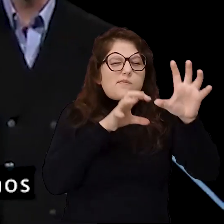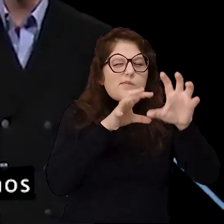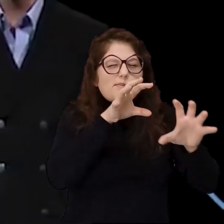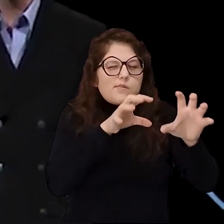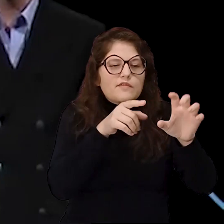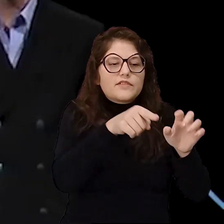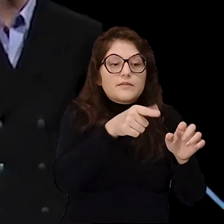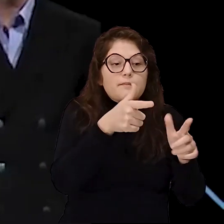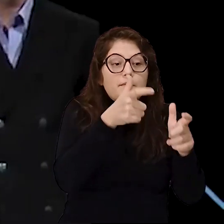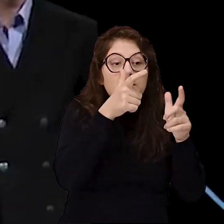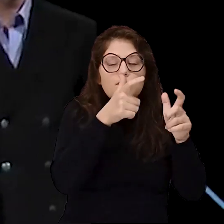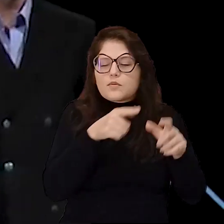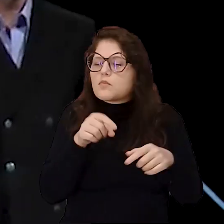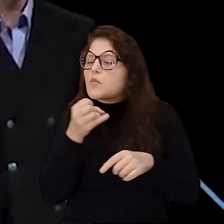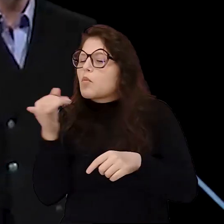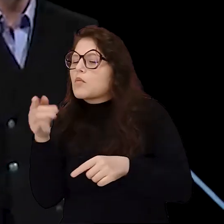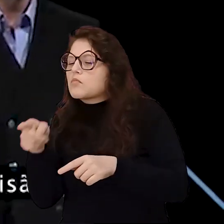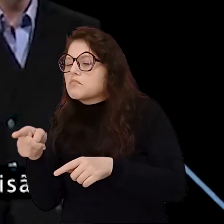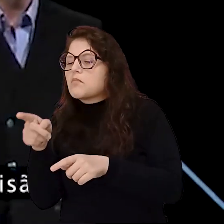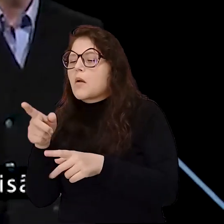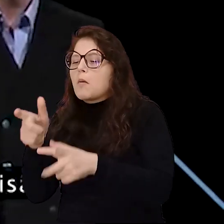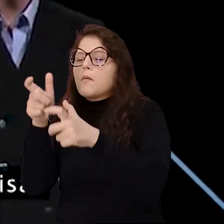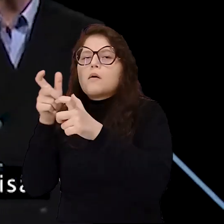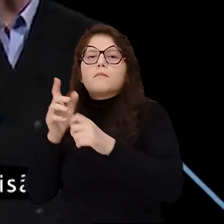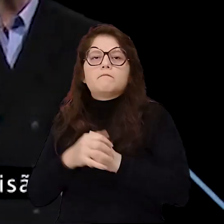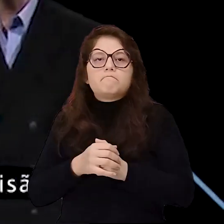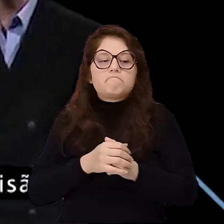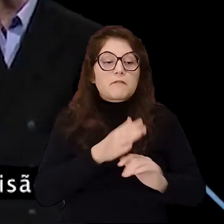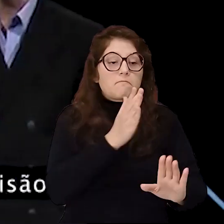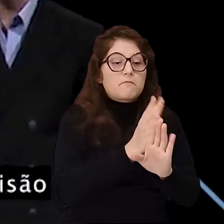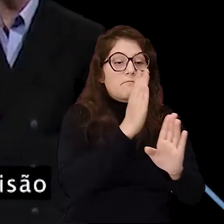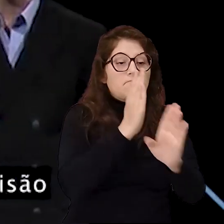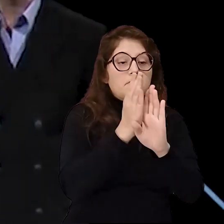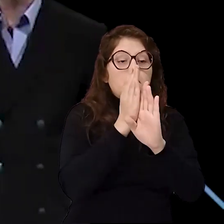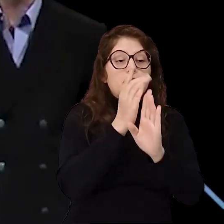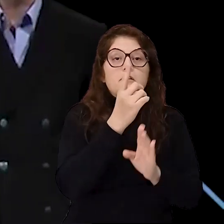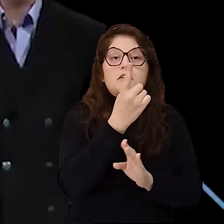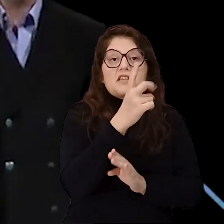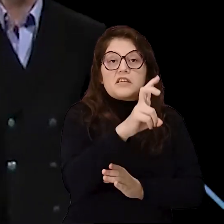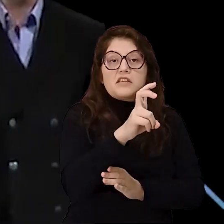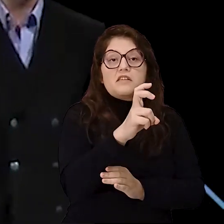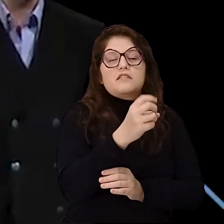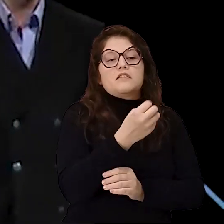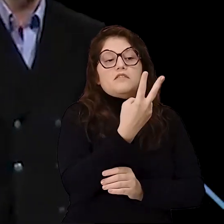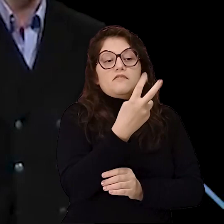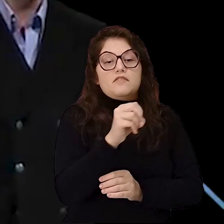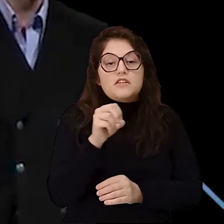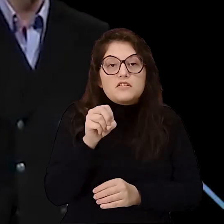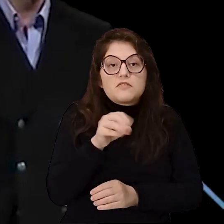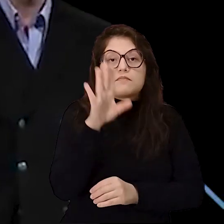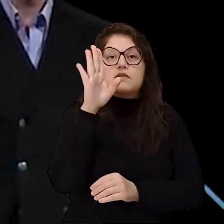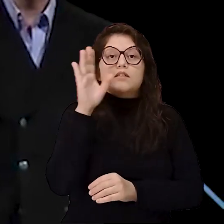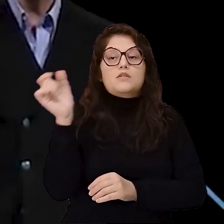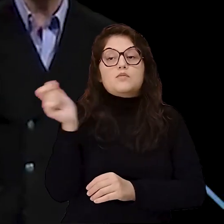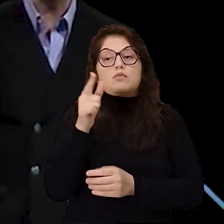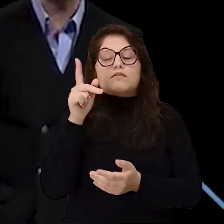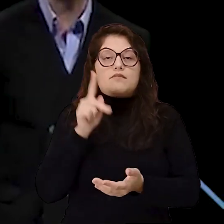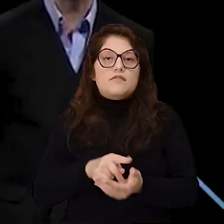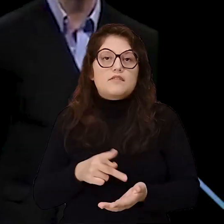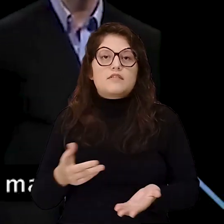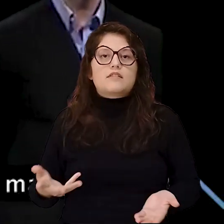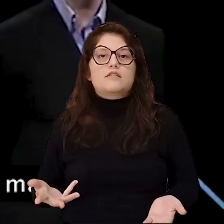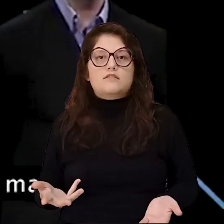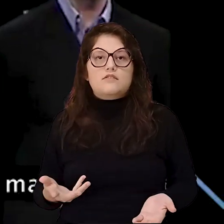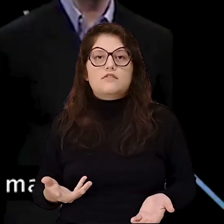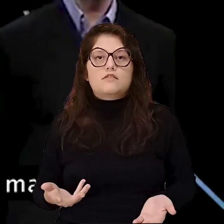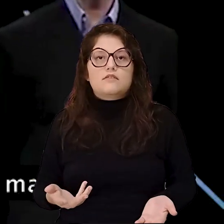little monsters they thought they had killed. The depressive group was usually accurate to within about 10%. And the non-depressed